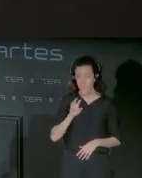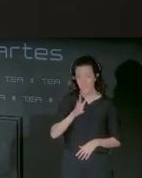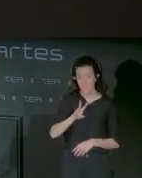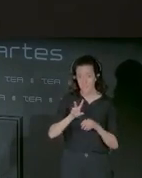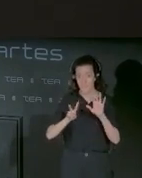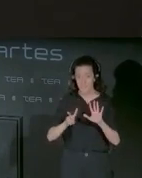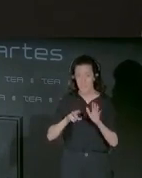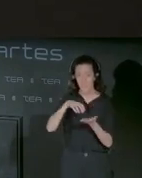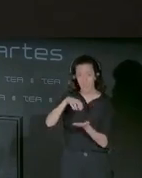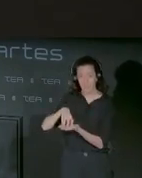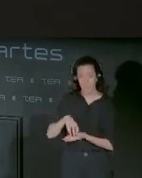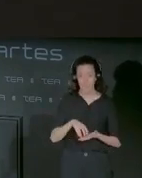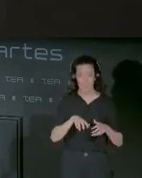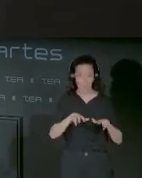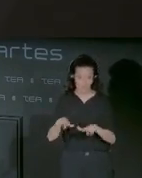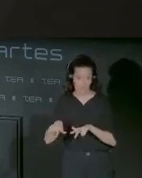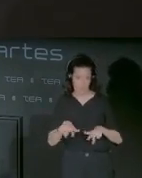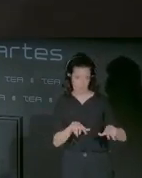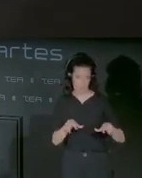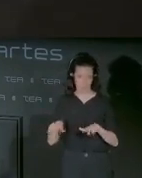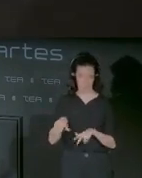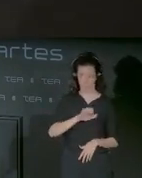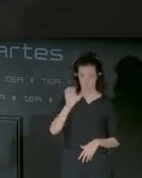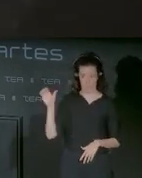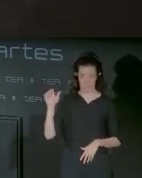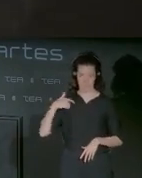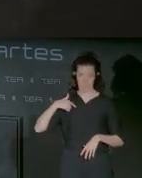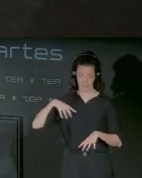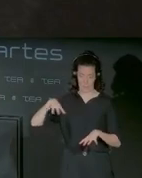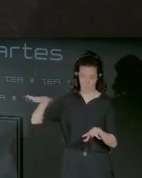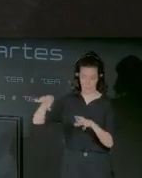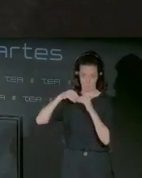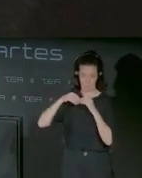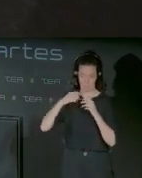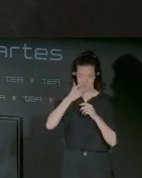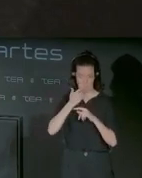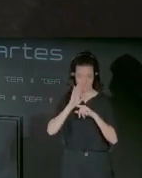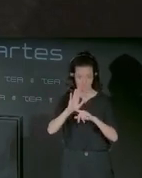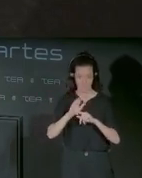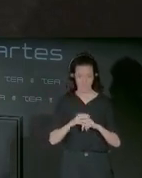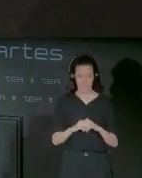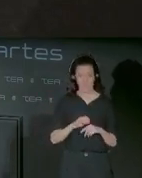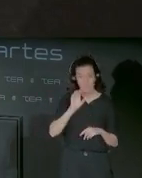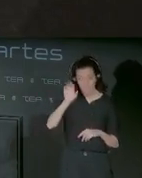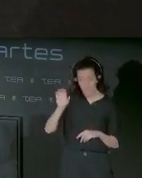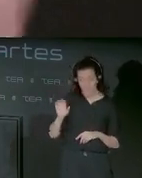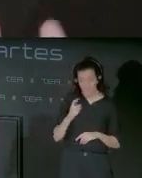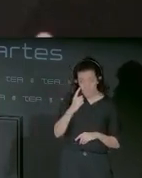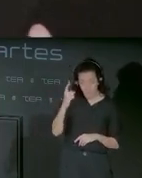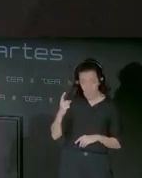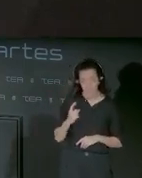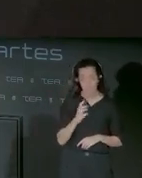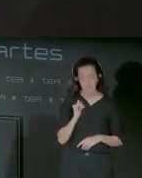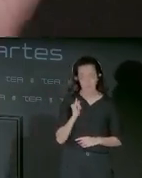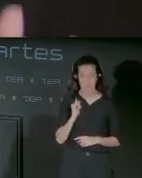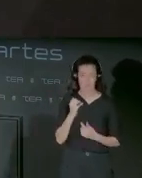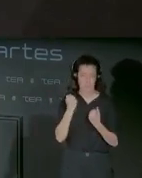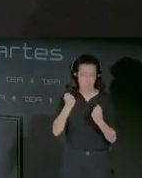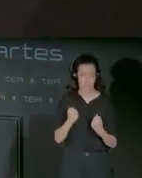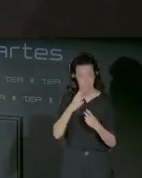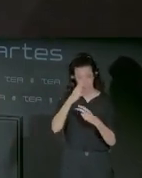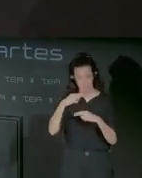Europe, because in every country, you have a public institution that is supporting the audiovisual sector with